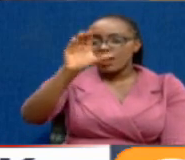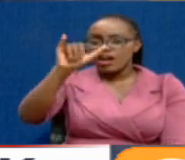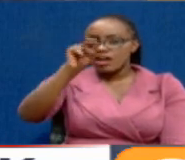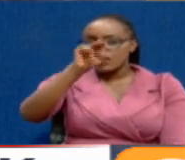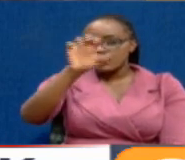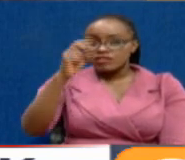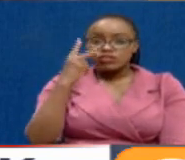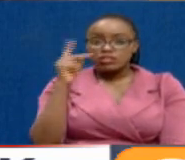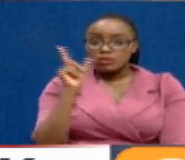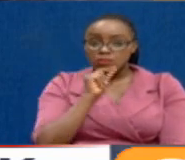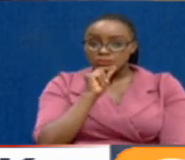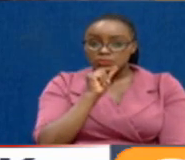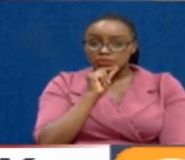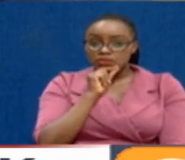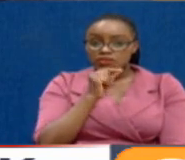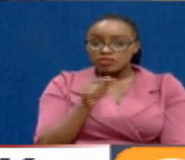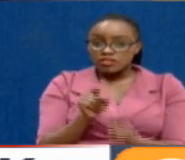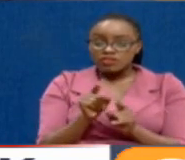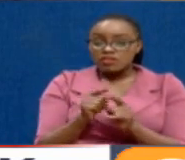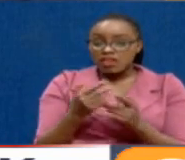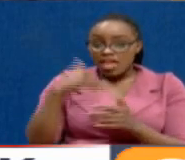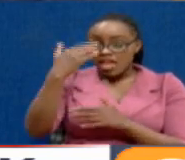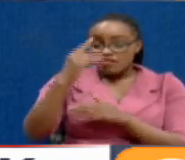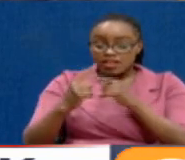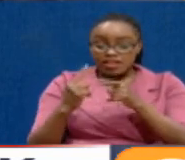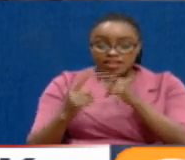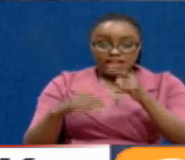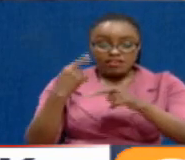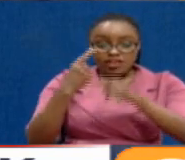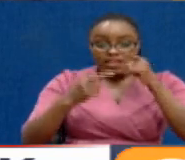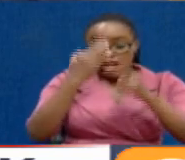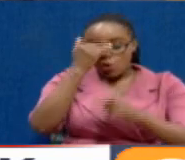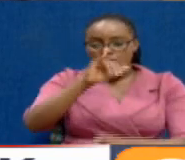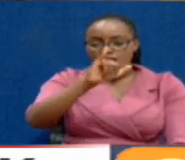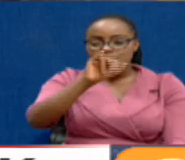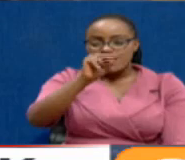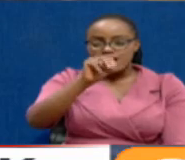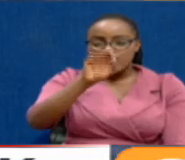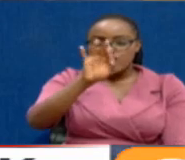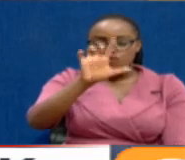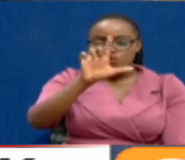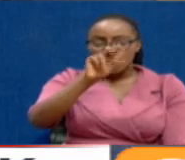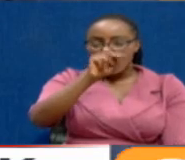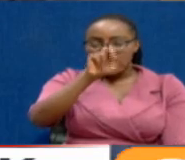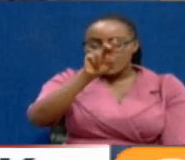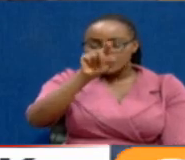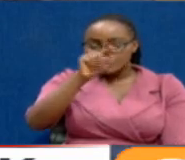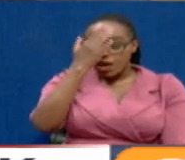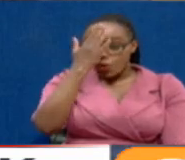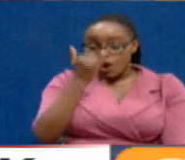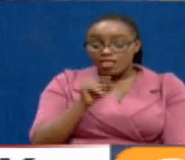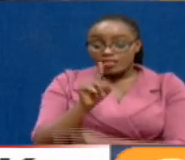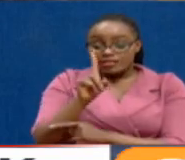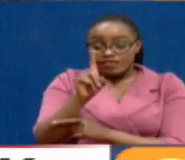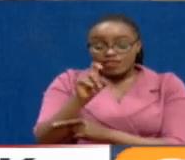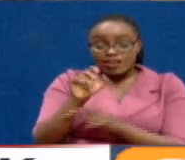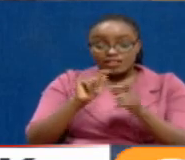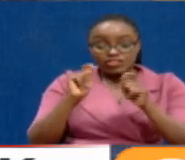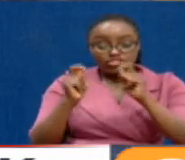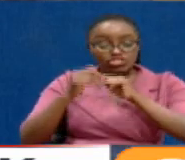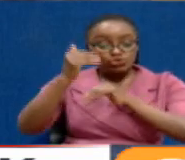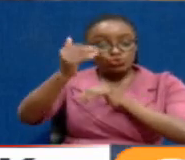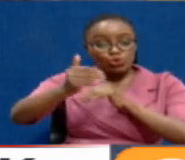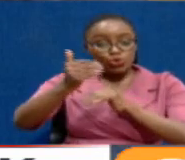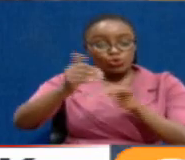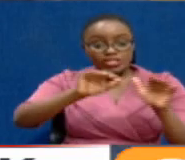Yeah. Like we've seen for influenza, you give the vaccine every year because the virus changes. So those are the things that make it a challenge to develop a